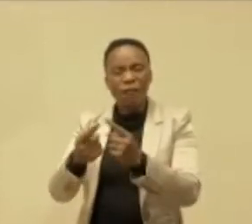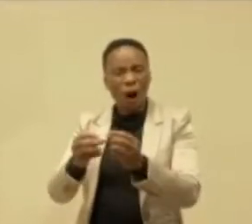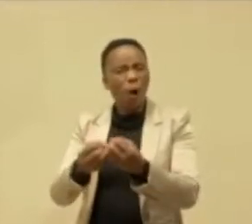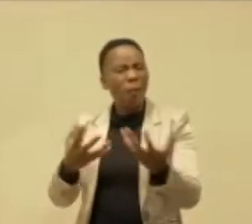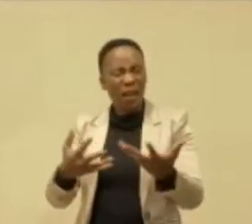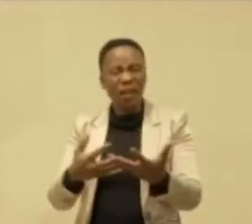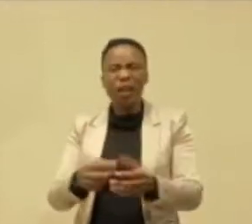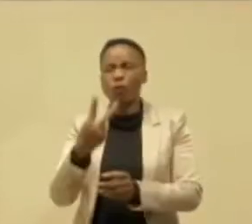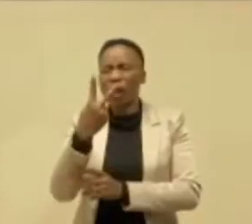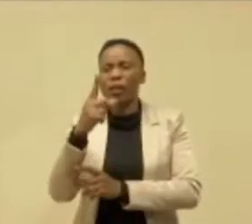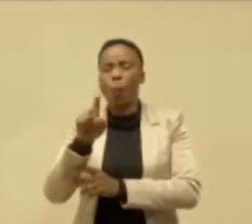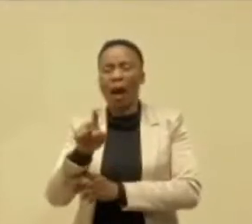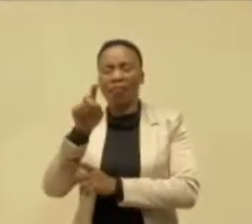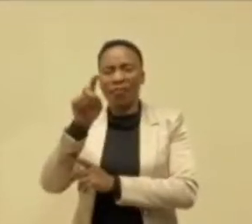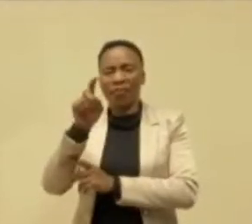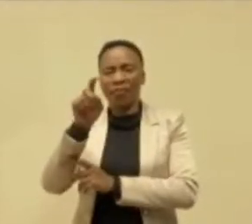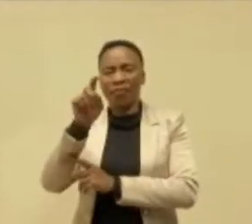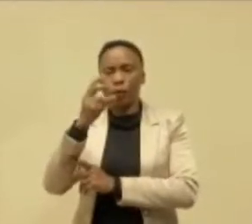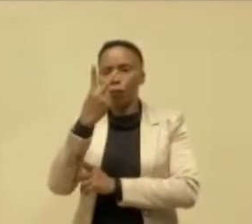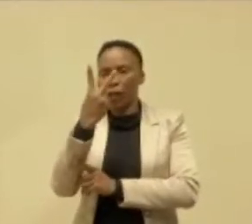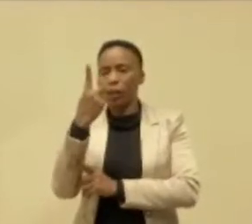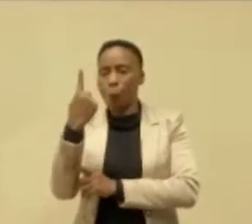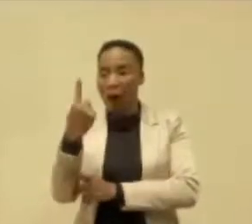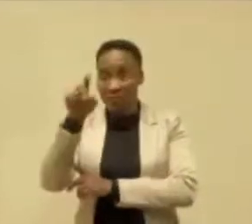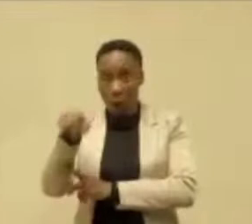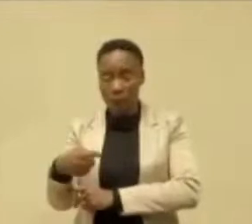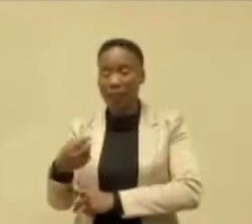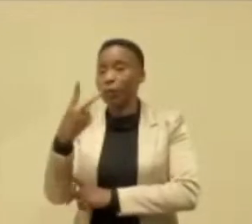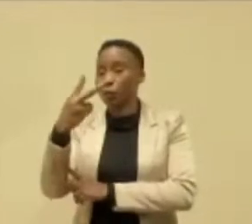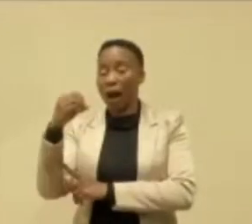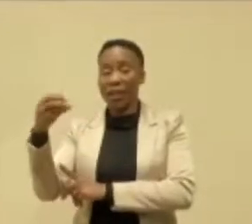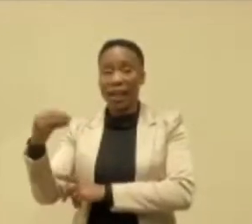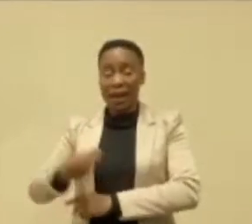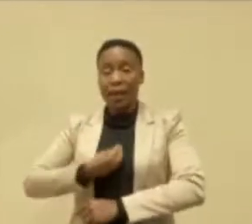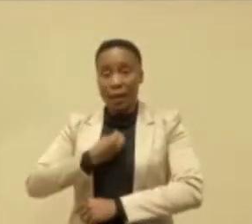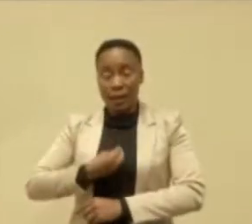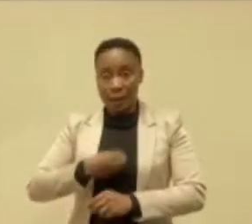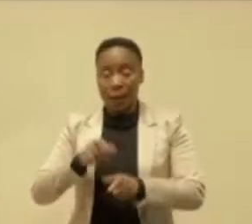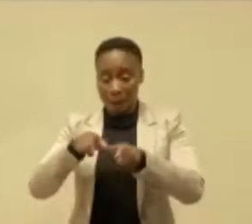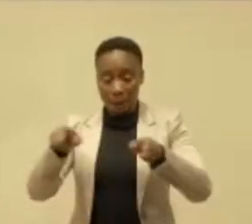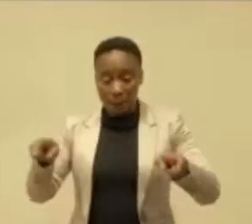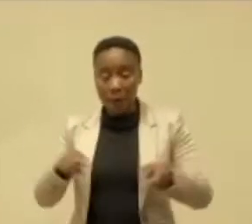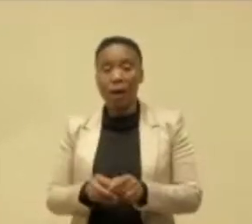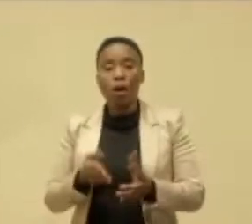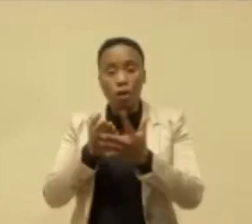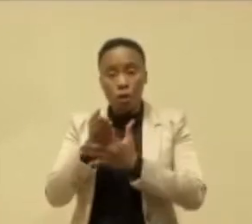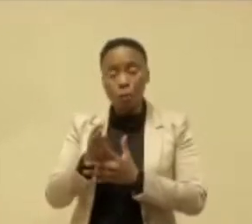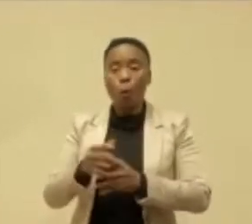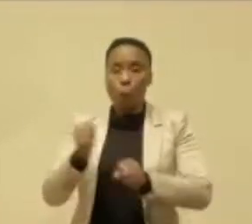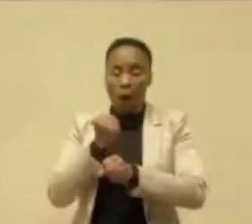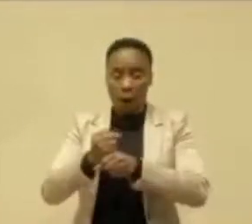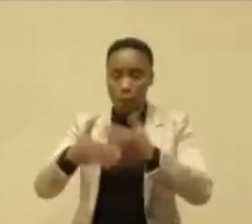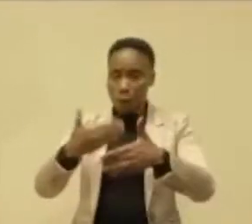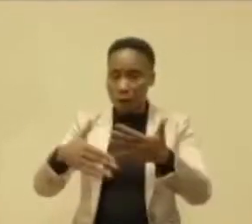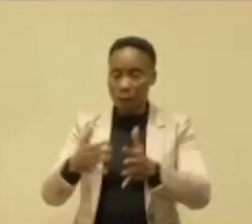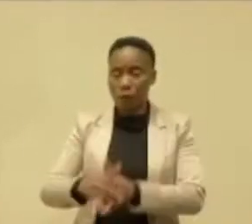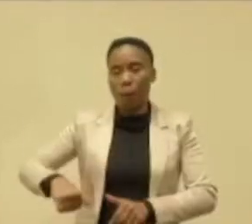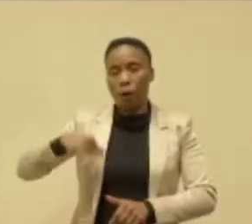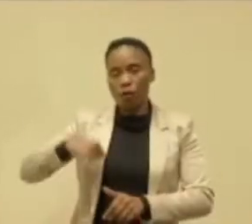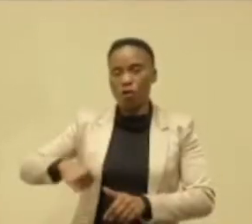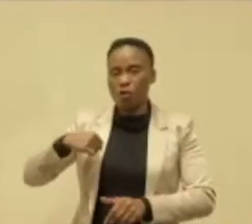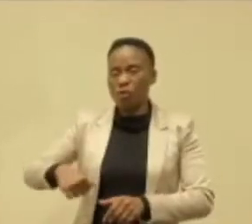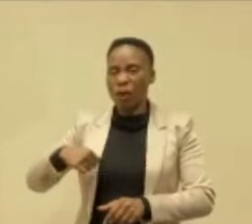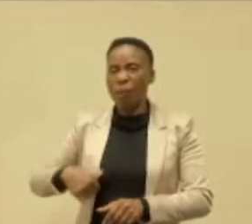21 200 young people employed in the various programs of municipalities 3290 home-based